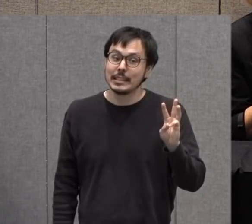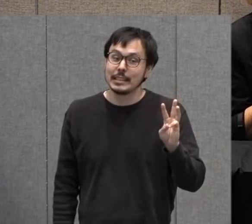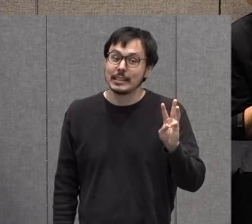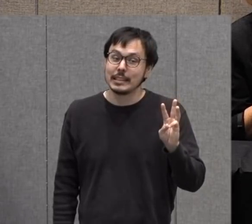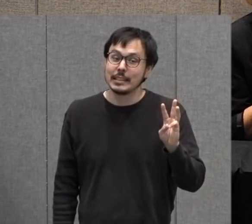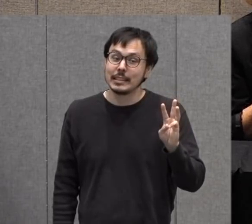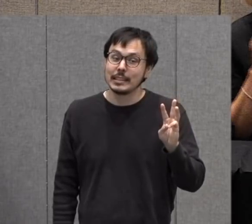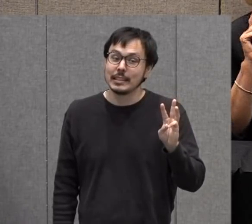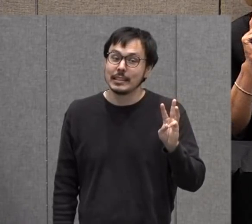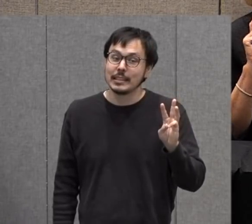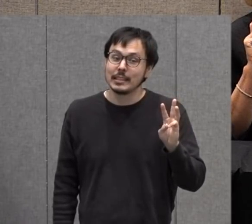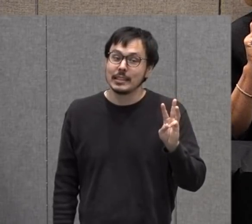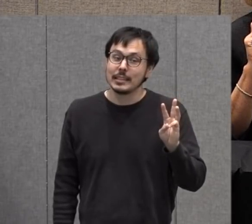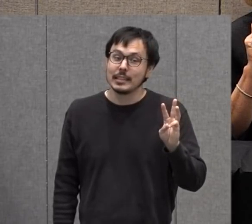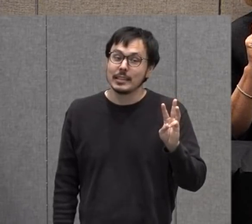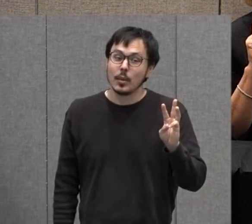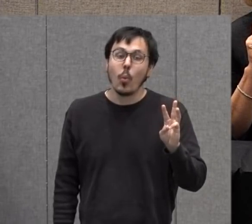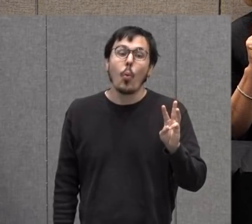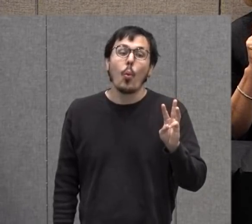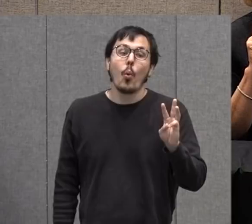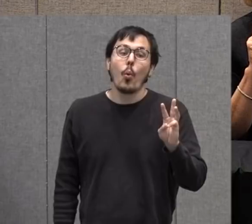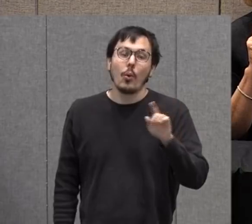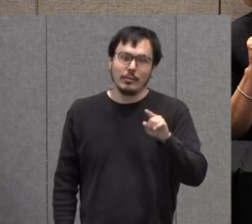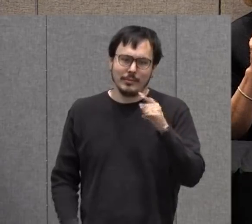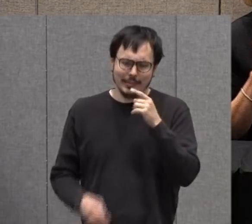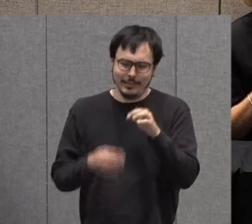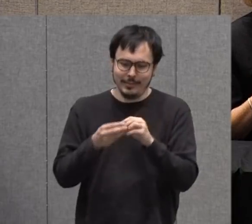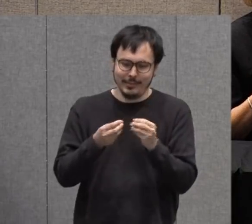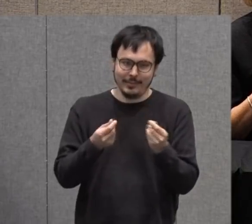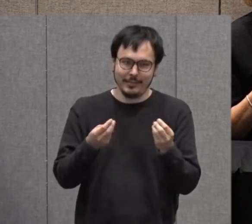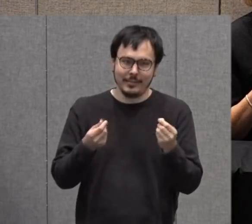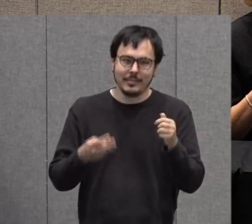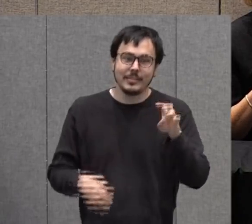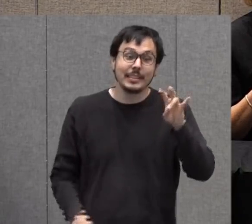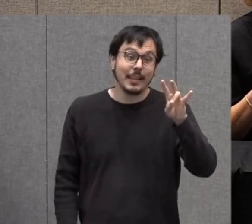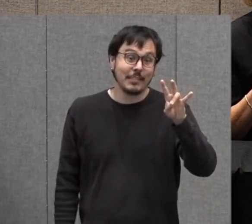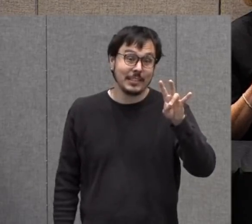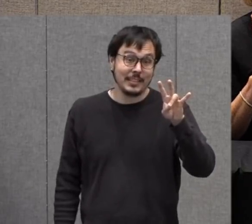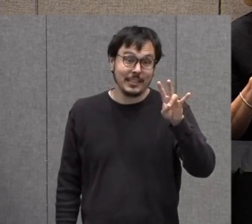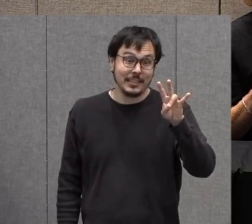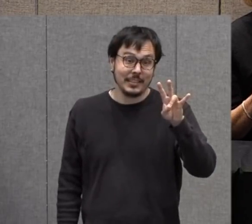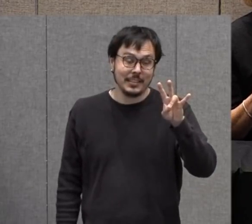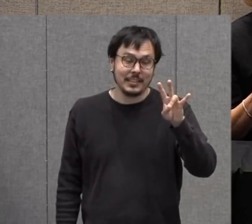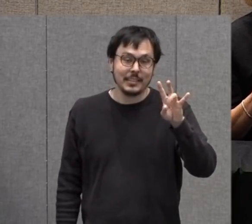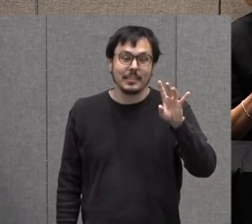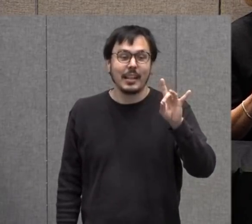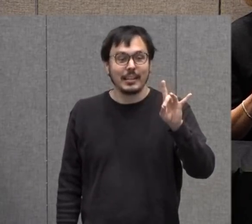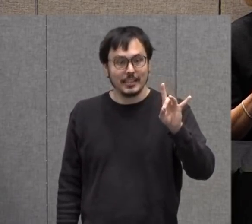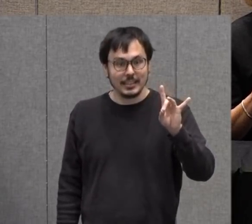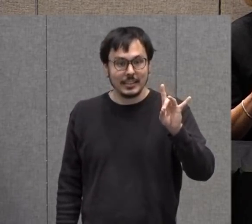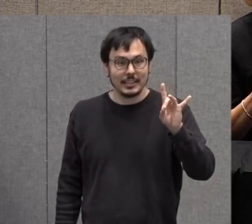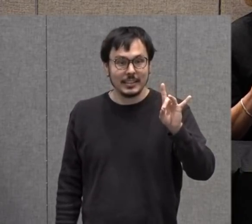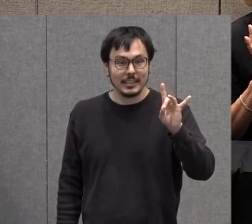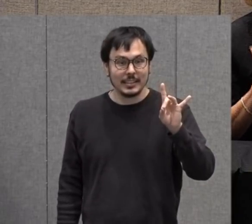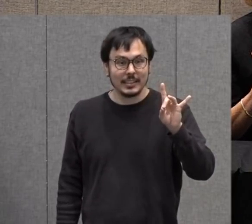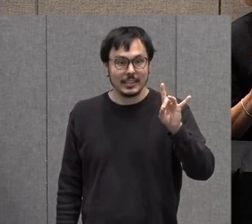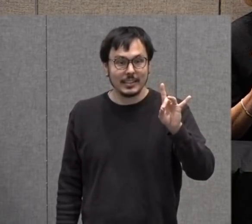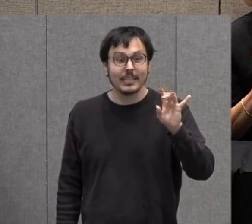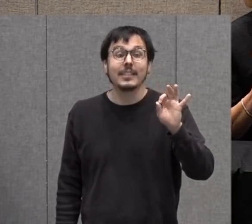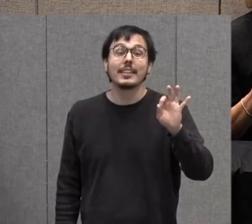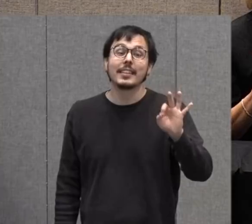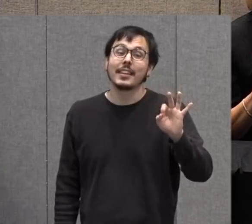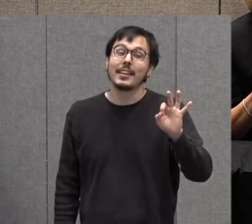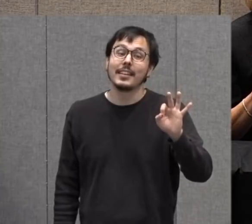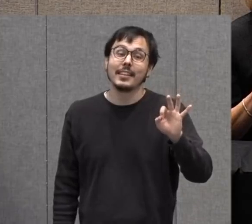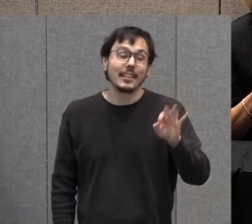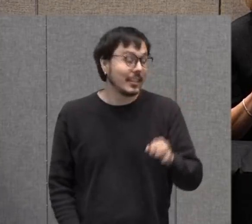6. Whoa, this one's coming apart. 7, 8, 9.